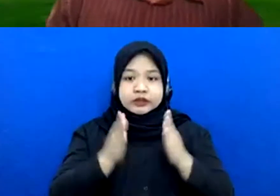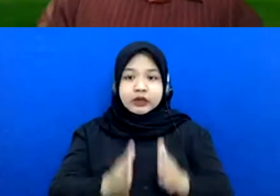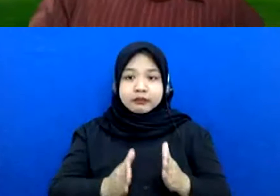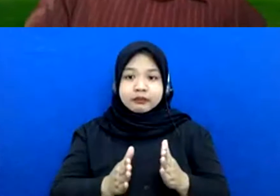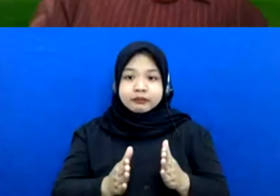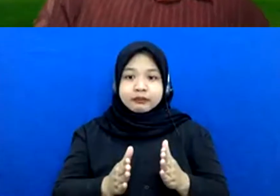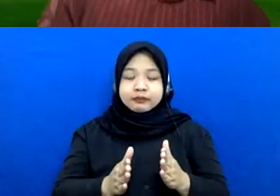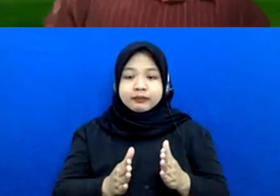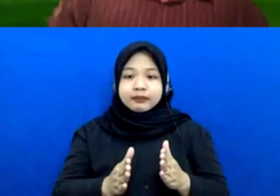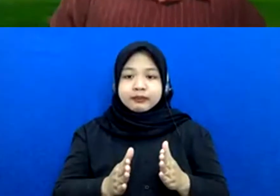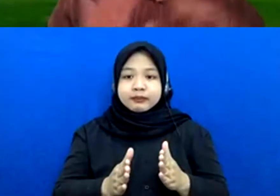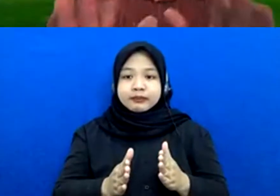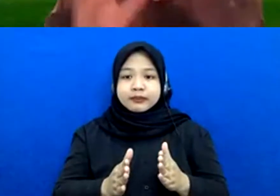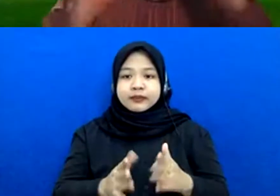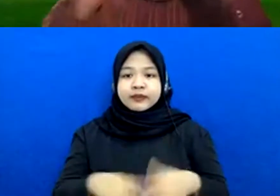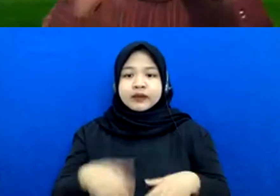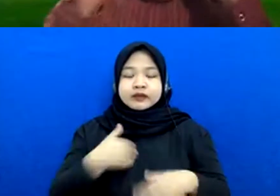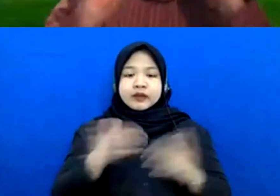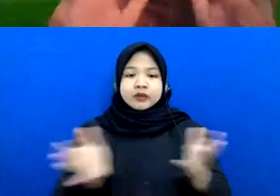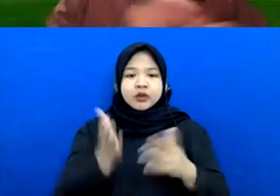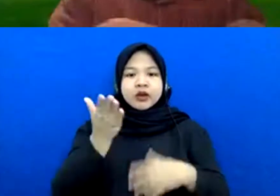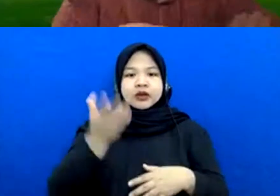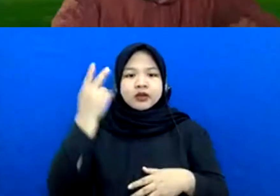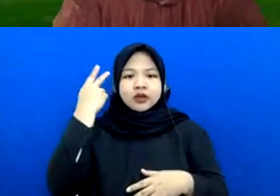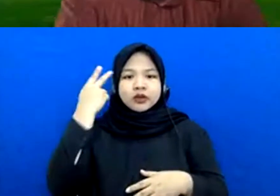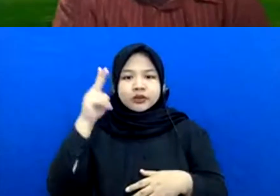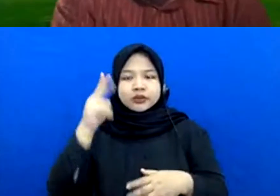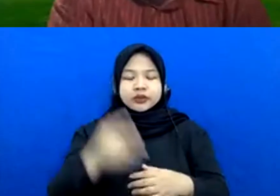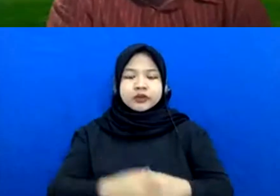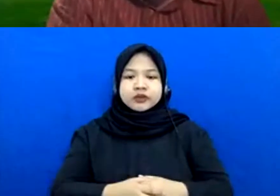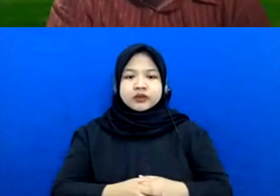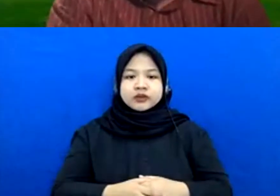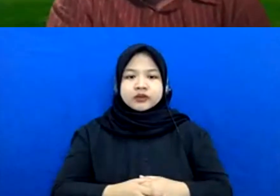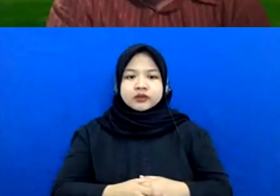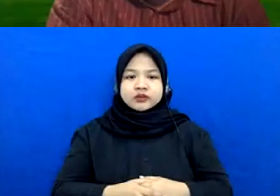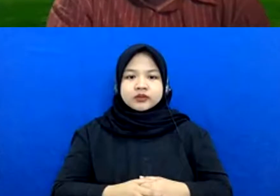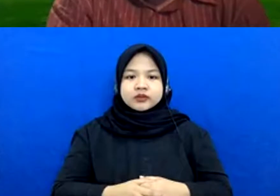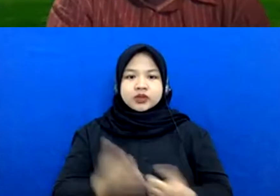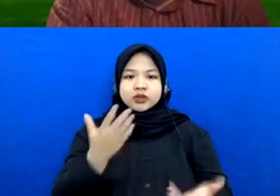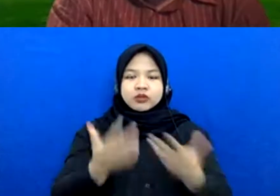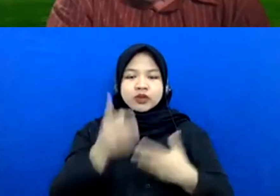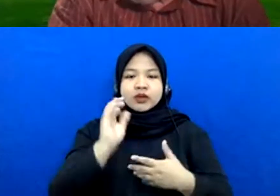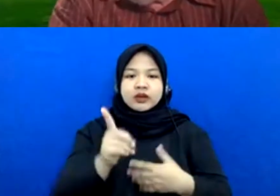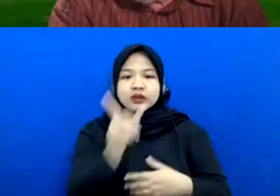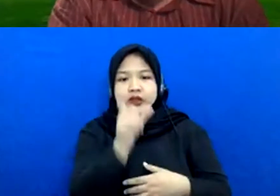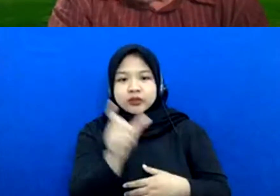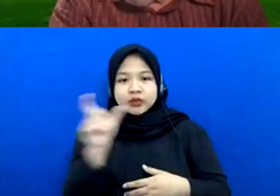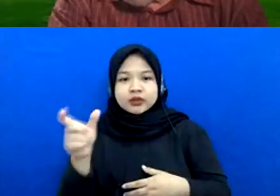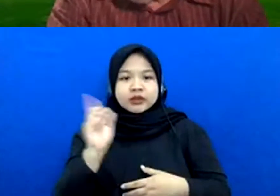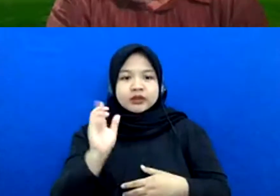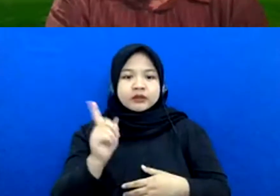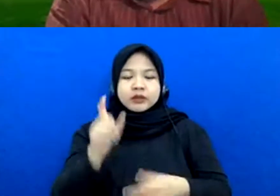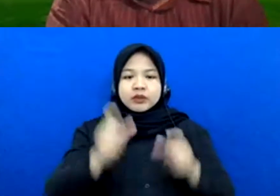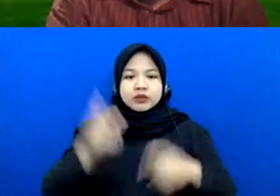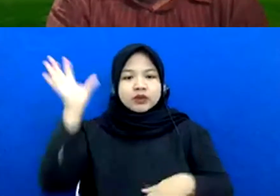Yeah, I'd encourage you to just maybe get some of the terminology, because I think people are going to ask you questions about, well, what do you